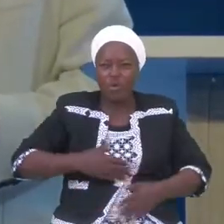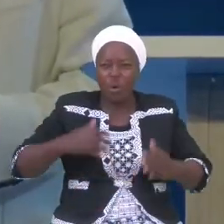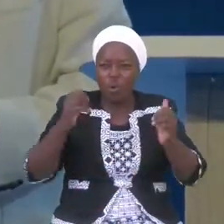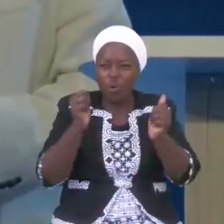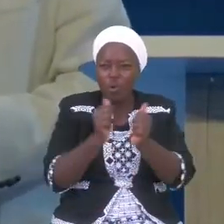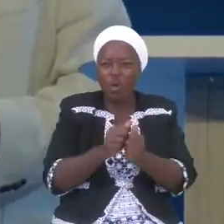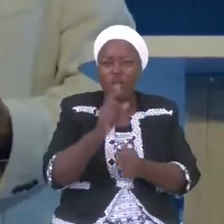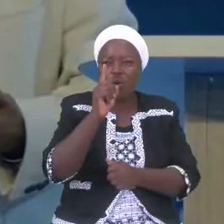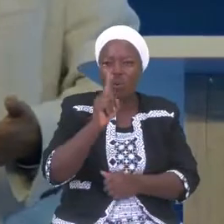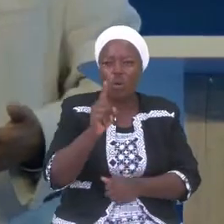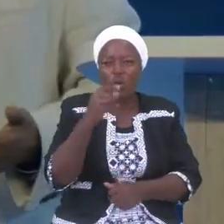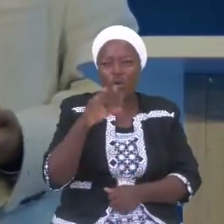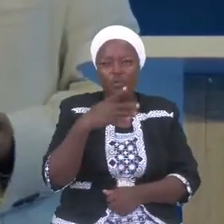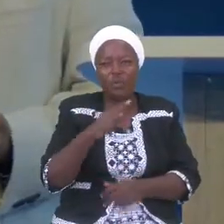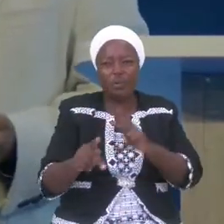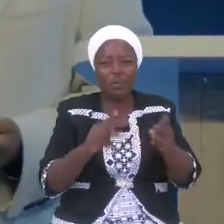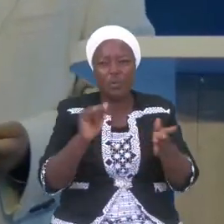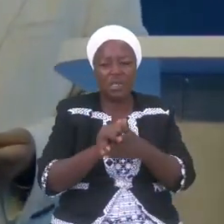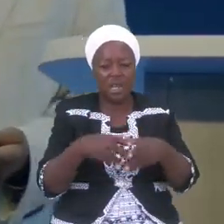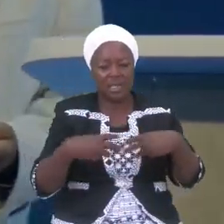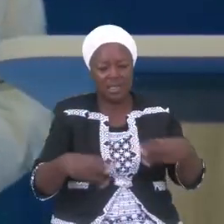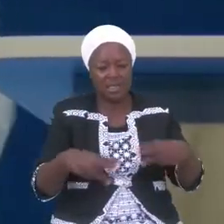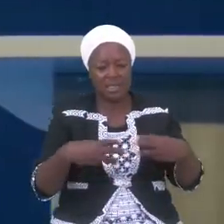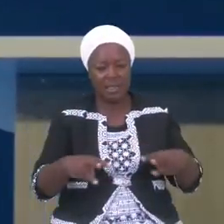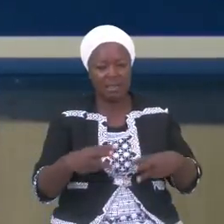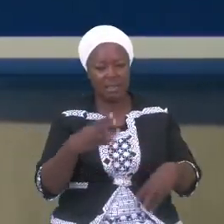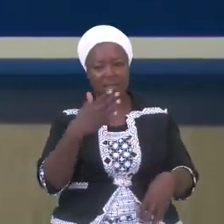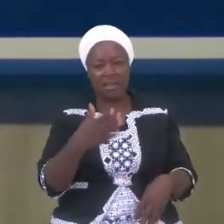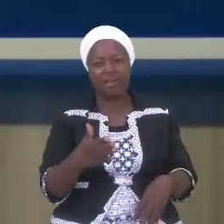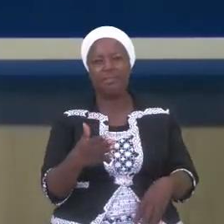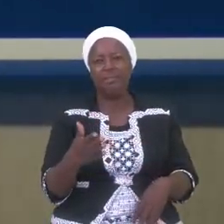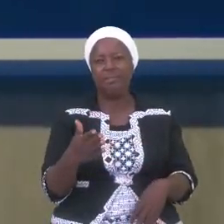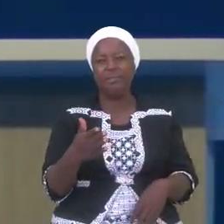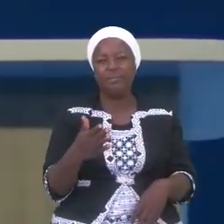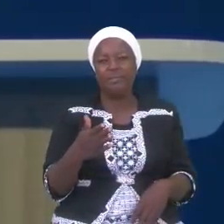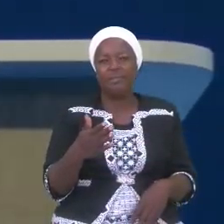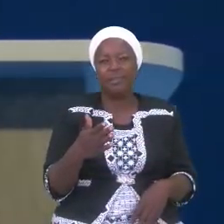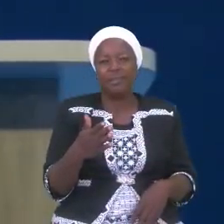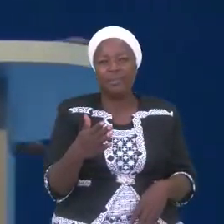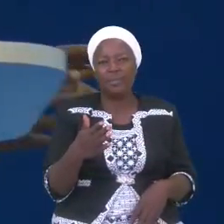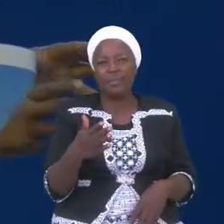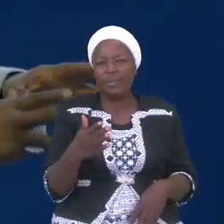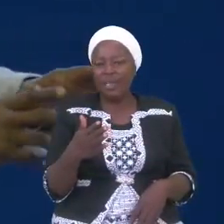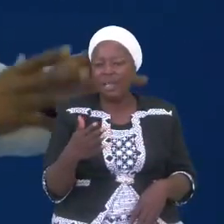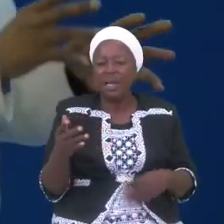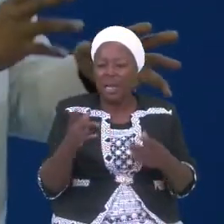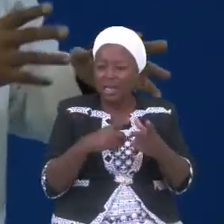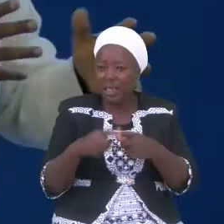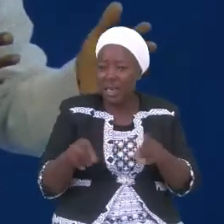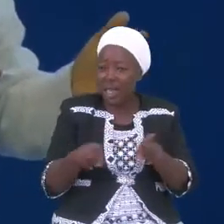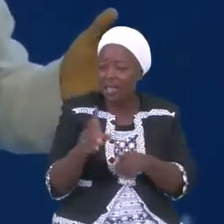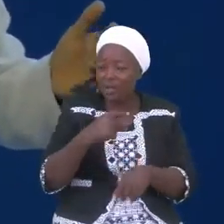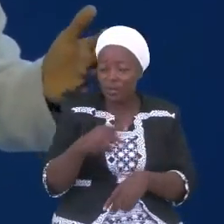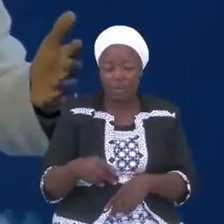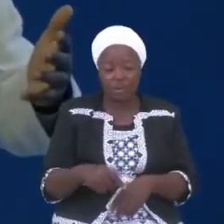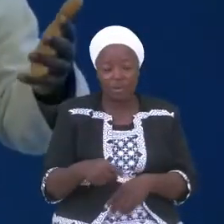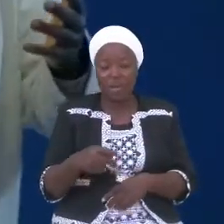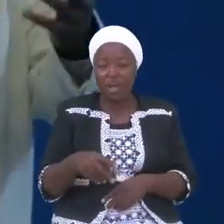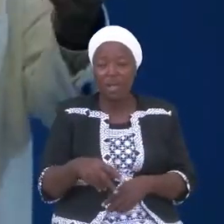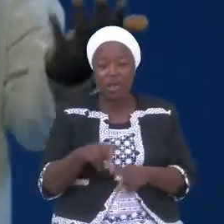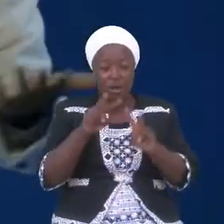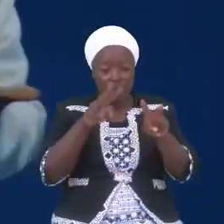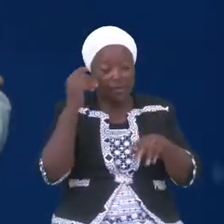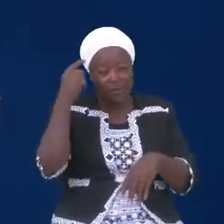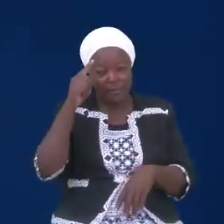of the people that will sell their bodies. And as he was looking for